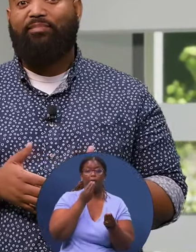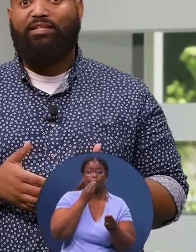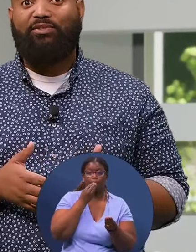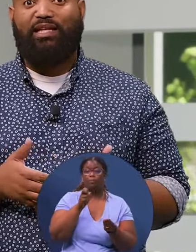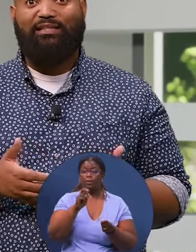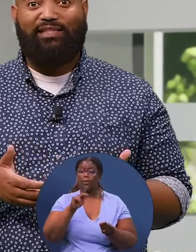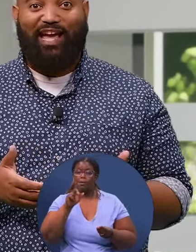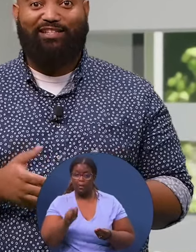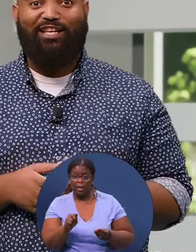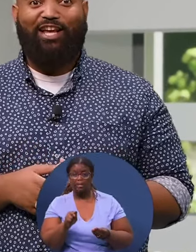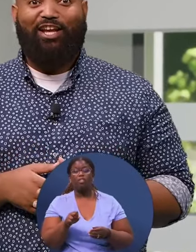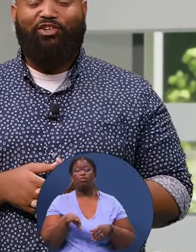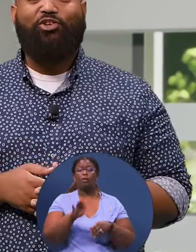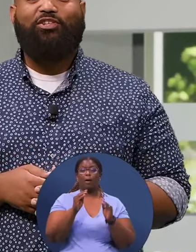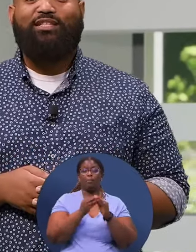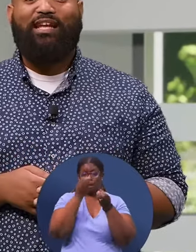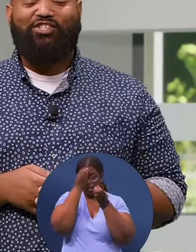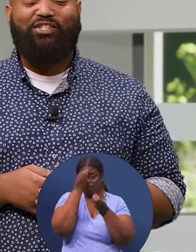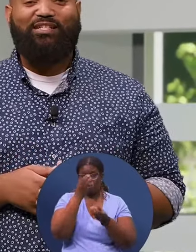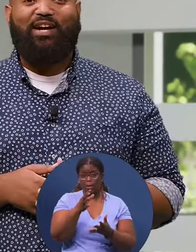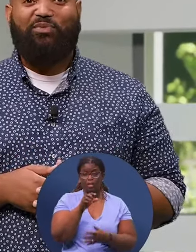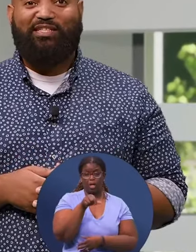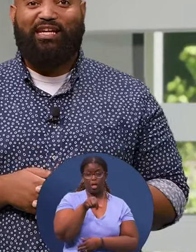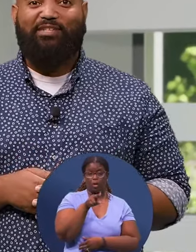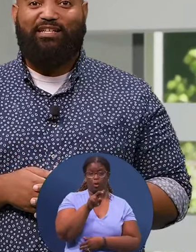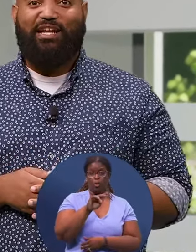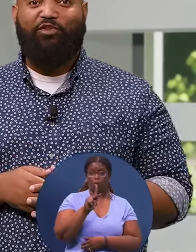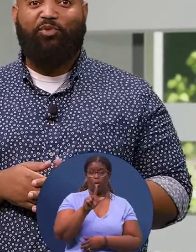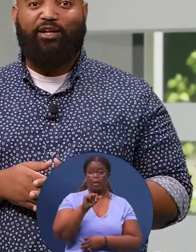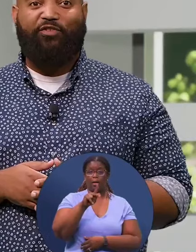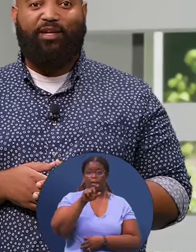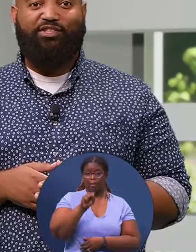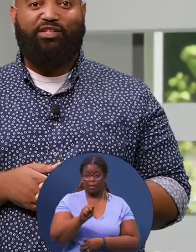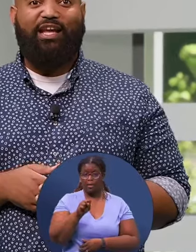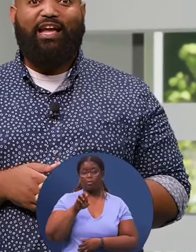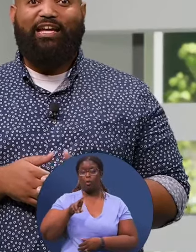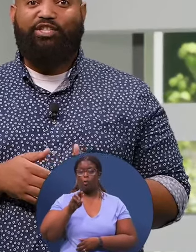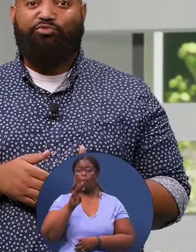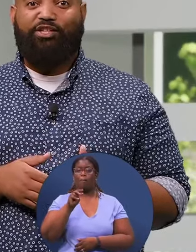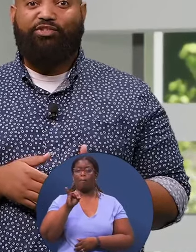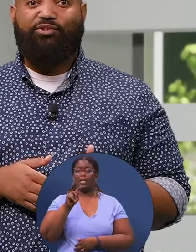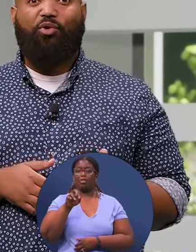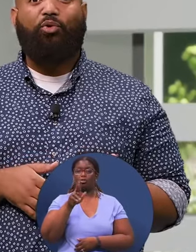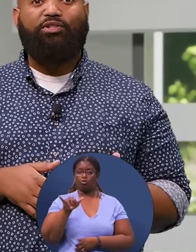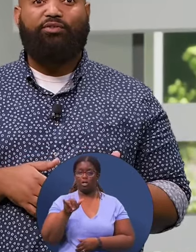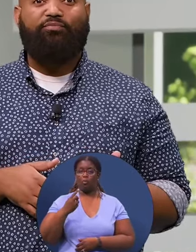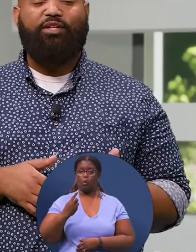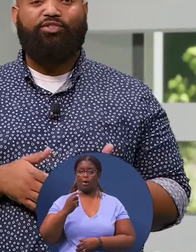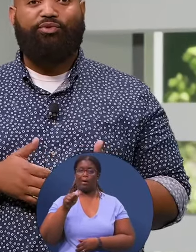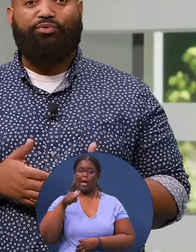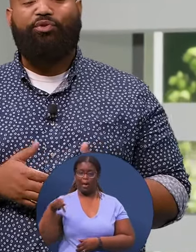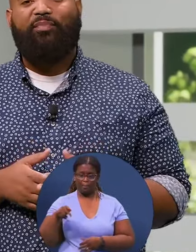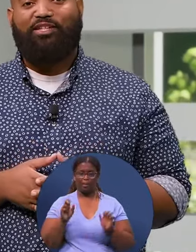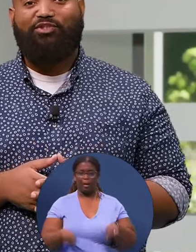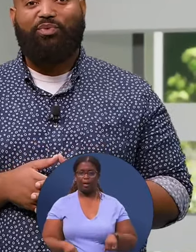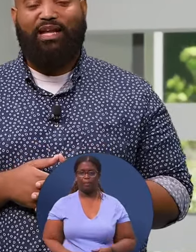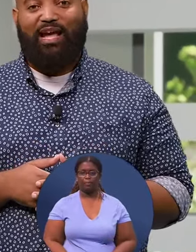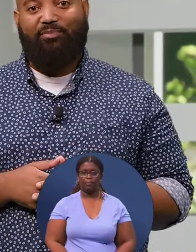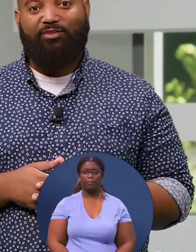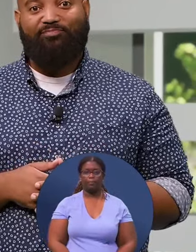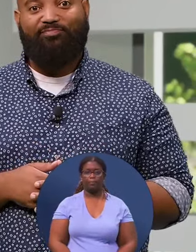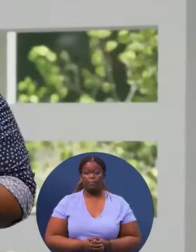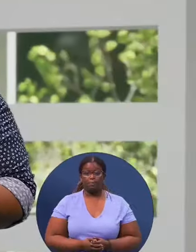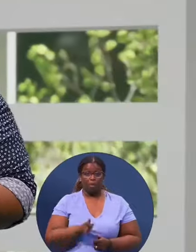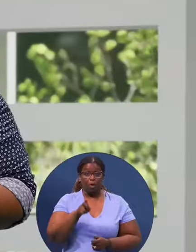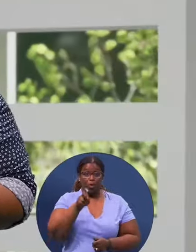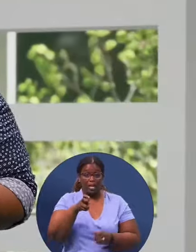by providing meals and snacks. You can go to nextgen.wordtab.net for more information and to register or to register through the Ministry One